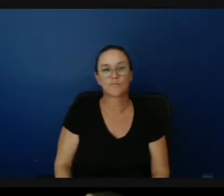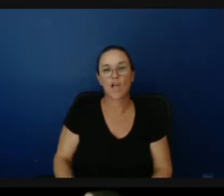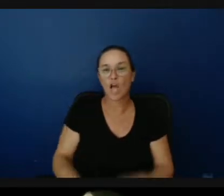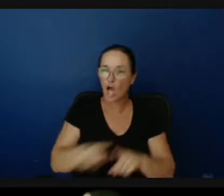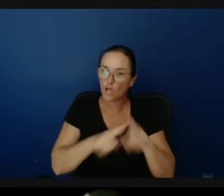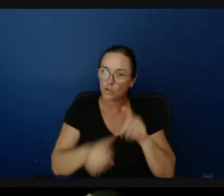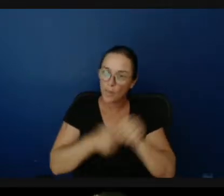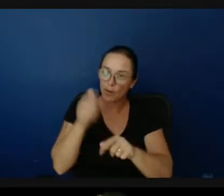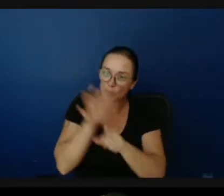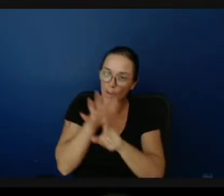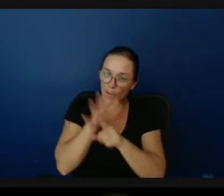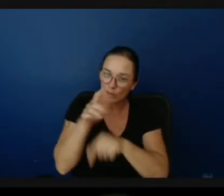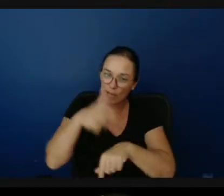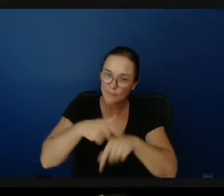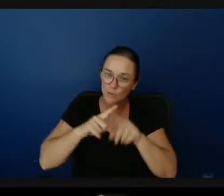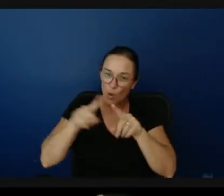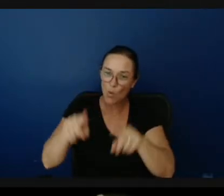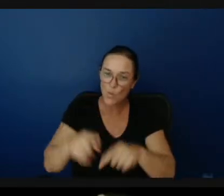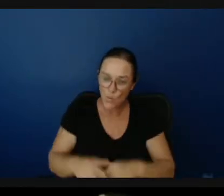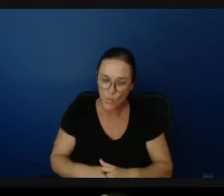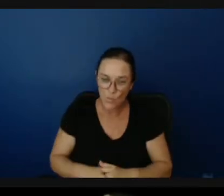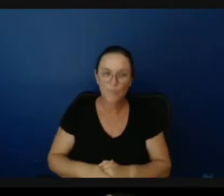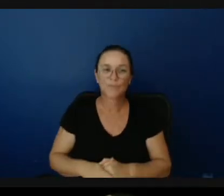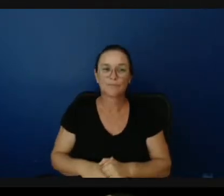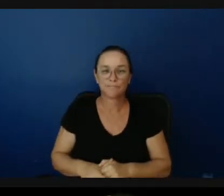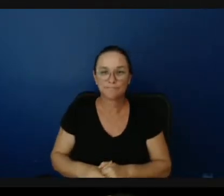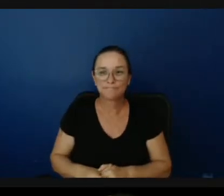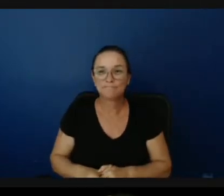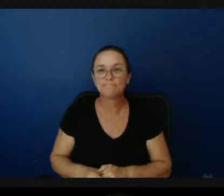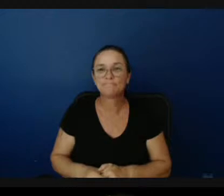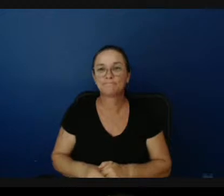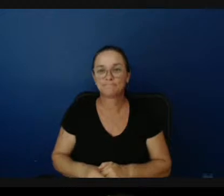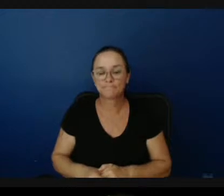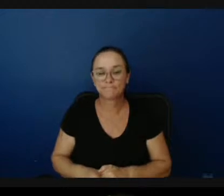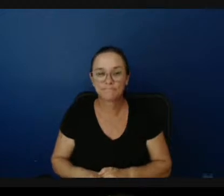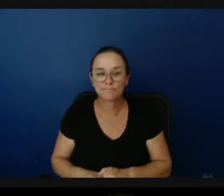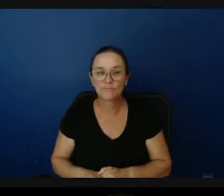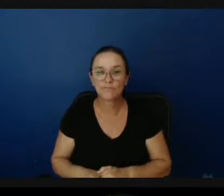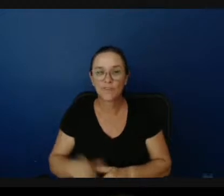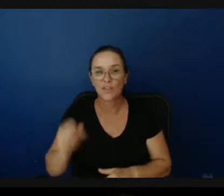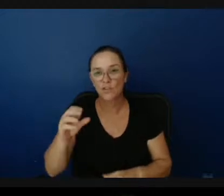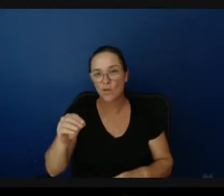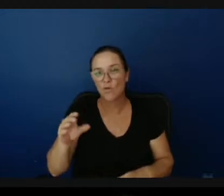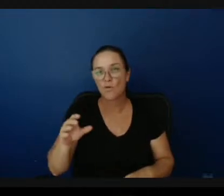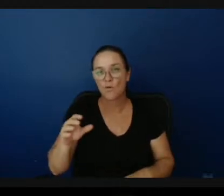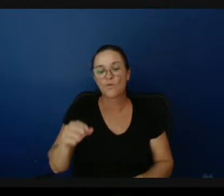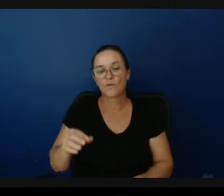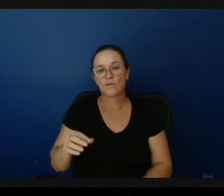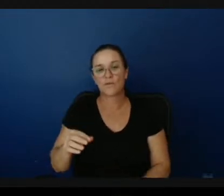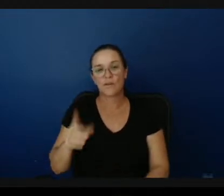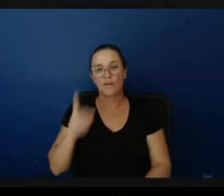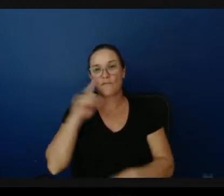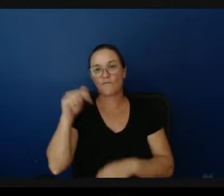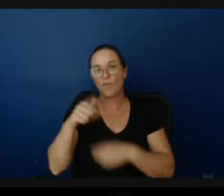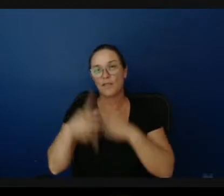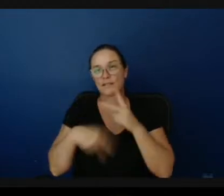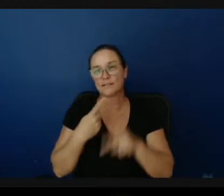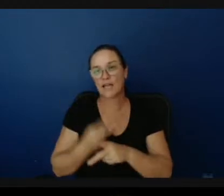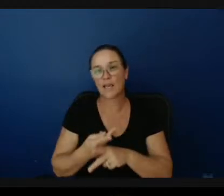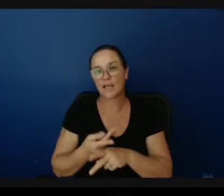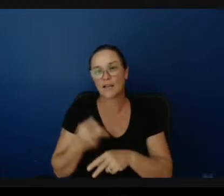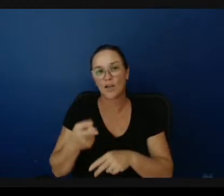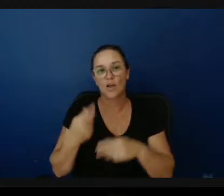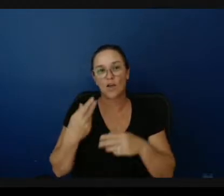popular times. Yes, generally speaking. So it's going to be, for these types of eruption, we call it the lava